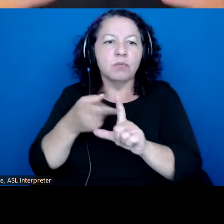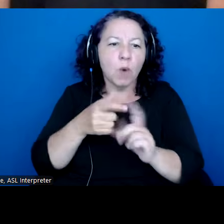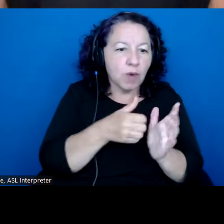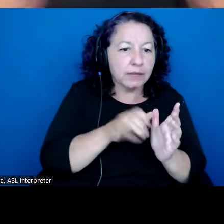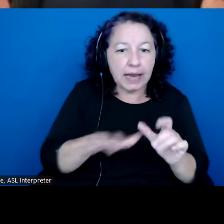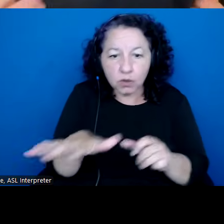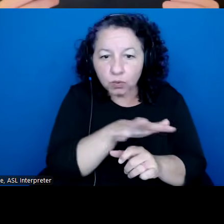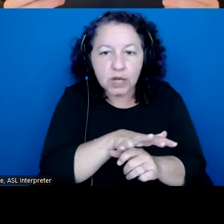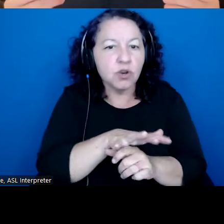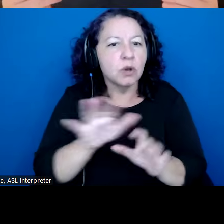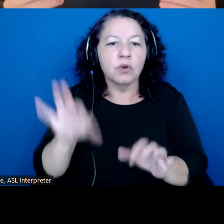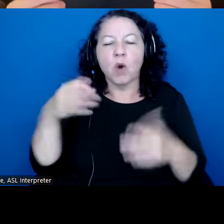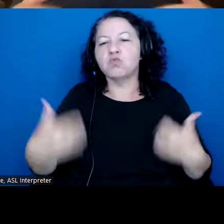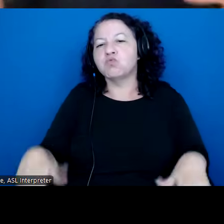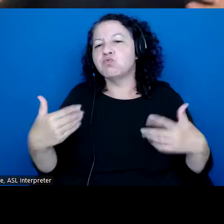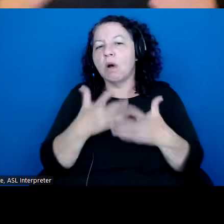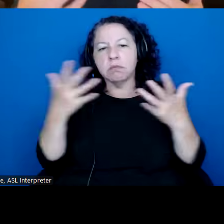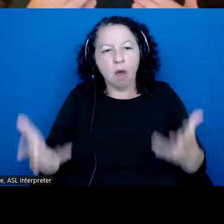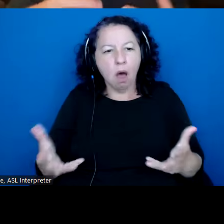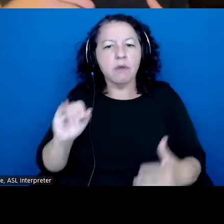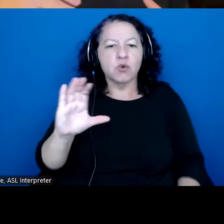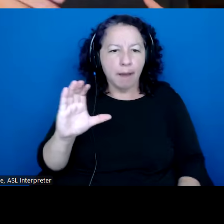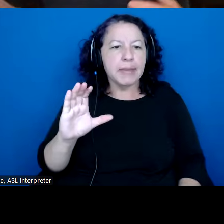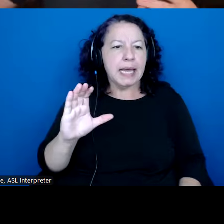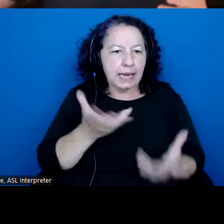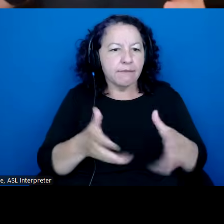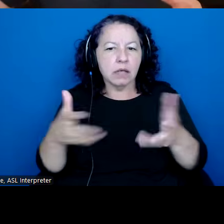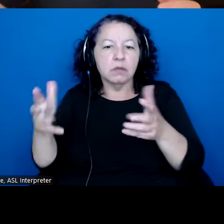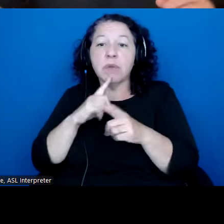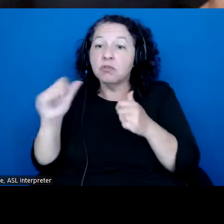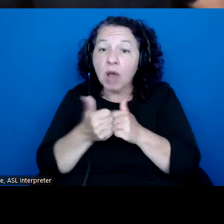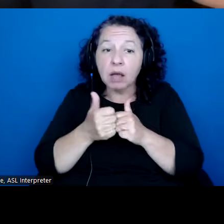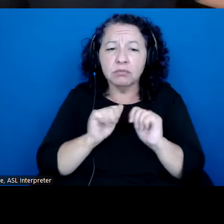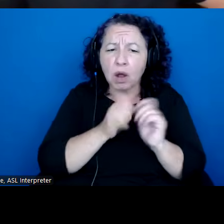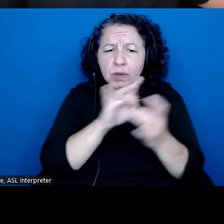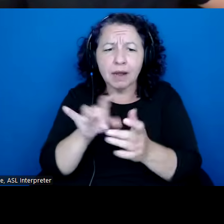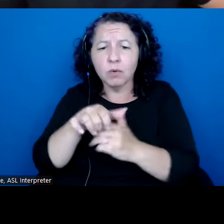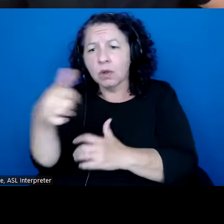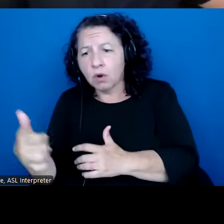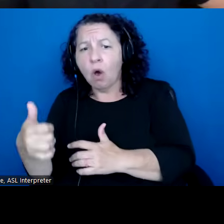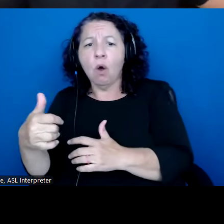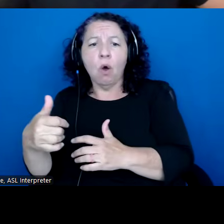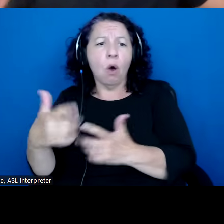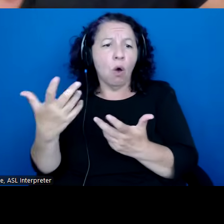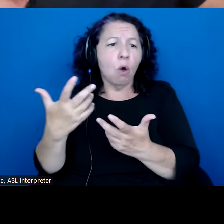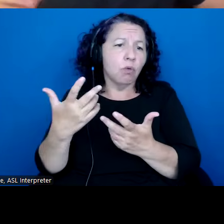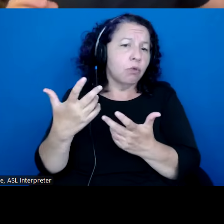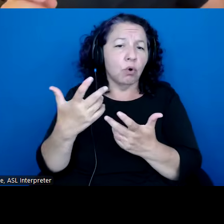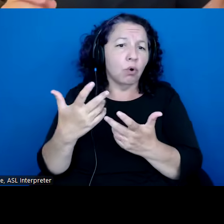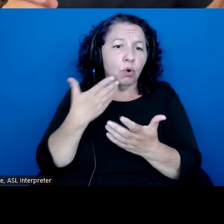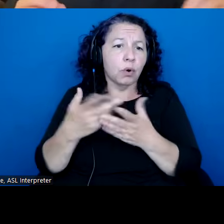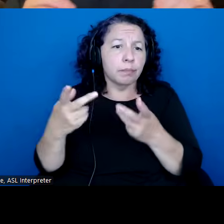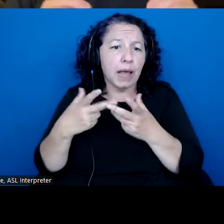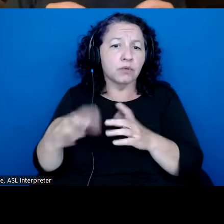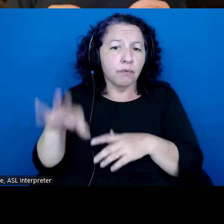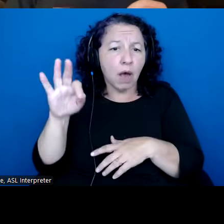you find huge numbers of ceramic vessels. A real challenge, though, is connecting that up to another very rich source, which is types of